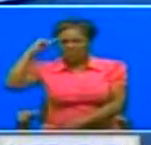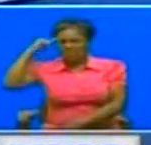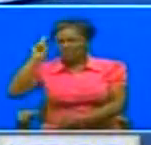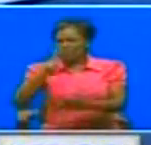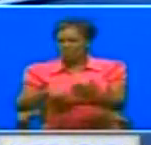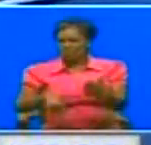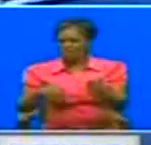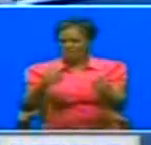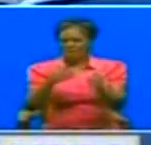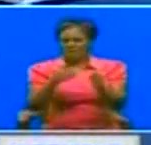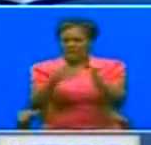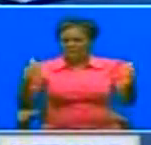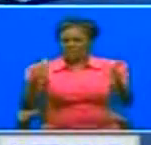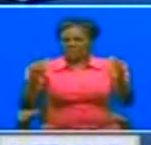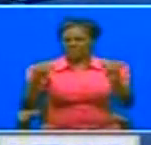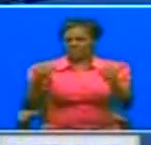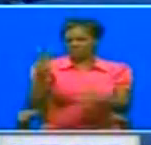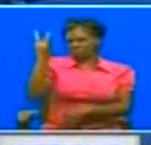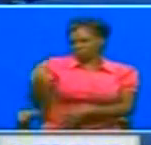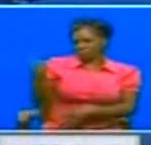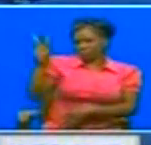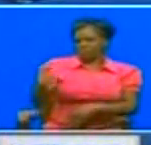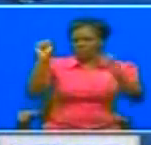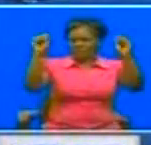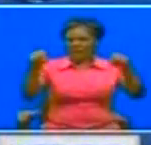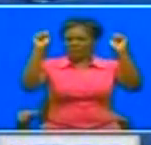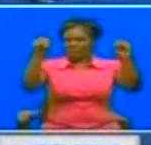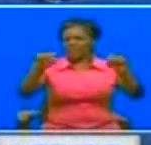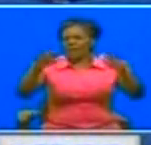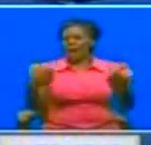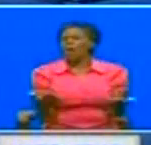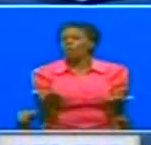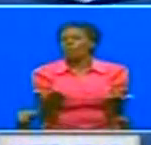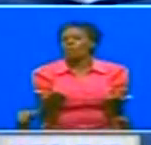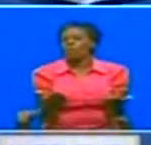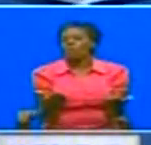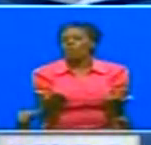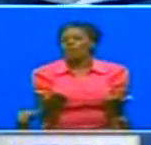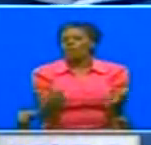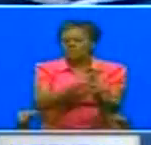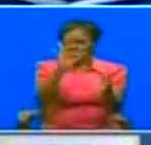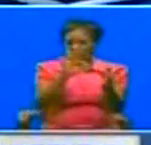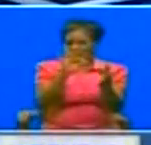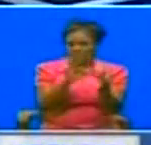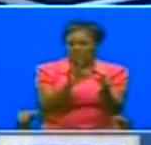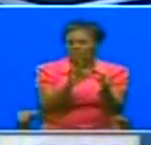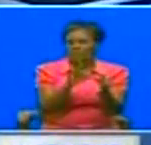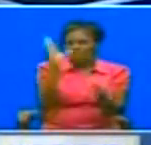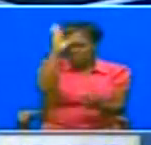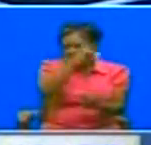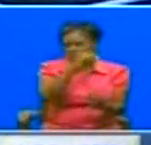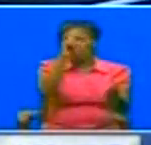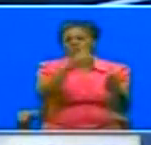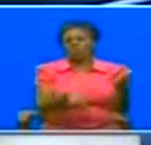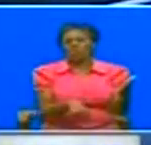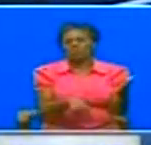an anti-stigma campaign should look like, at least from a legal point of view? What specific loophole is there that